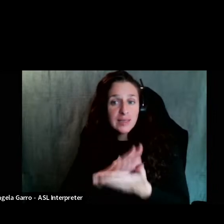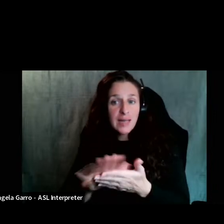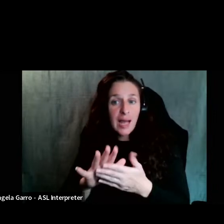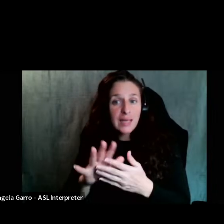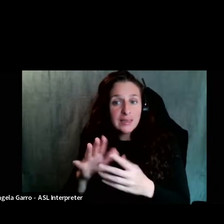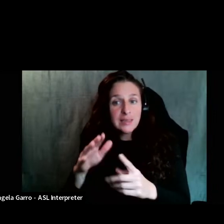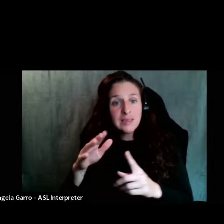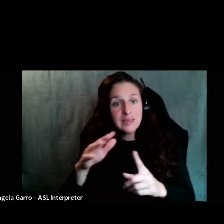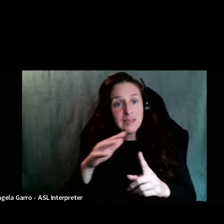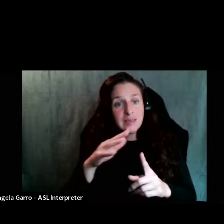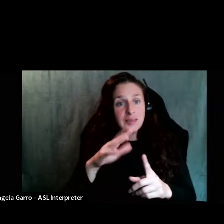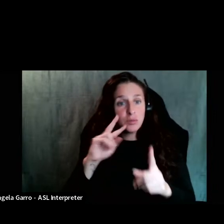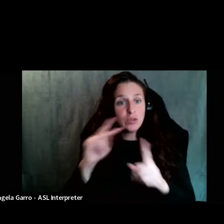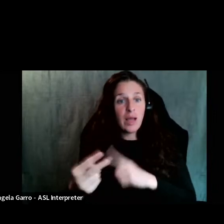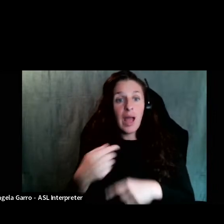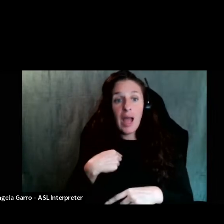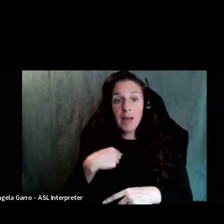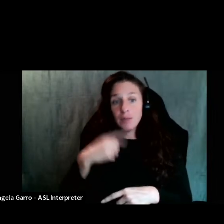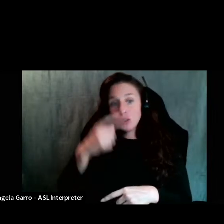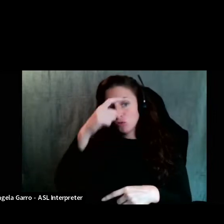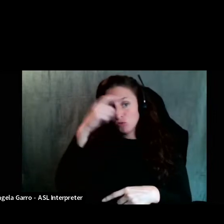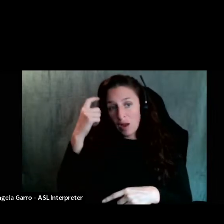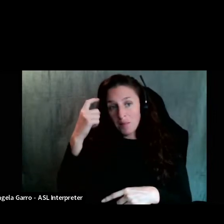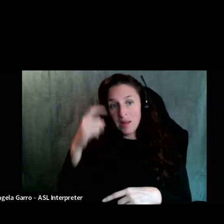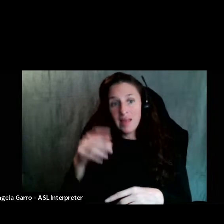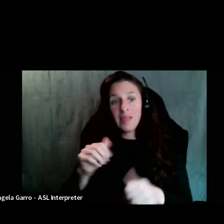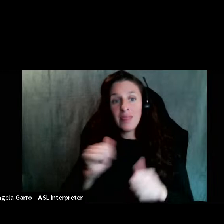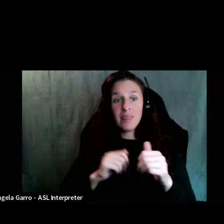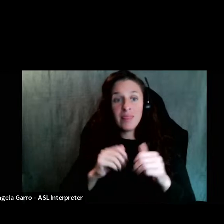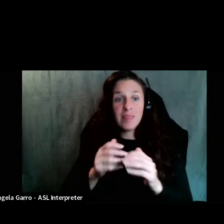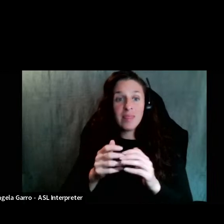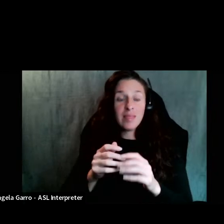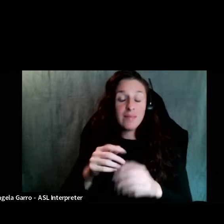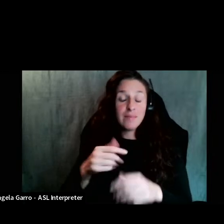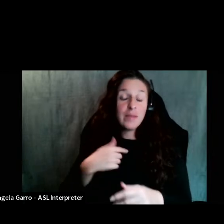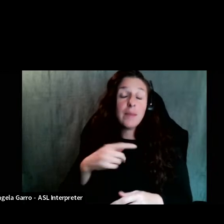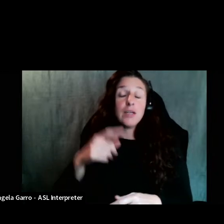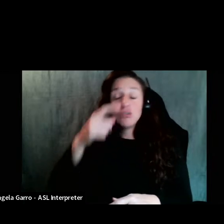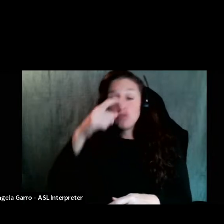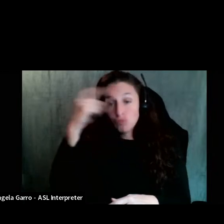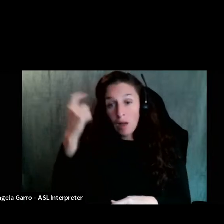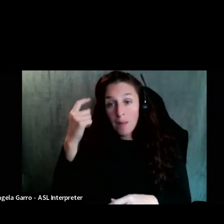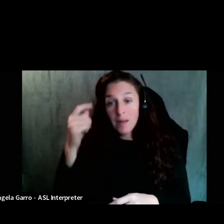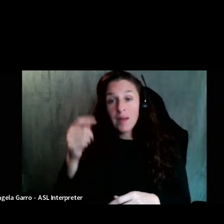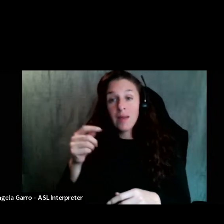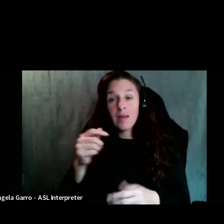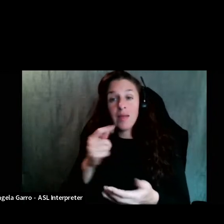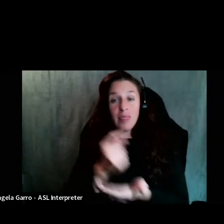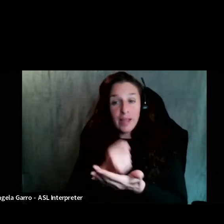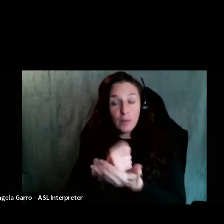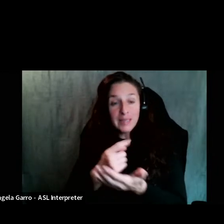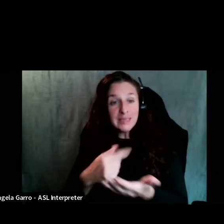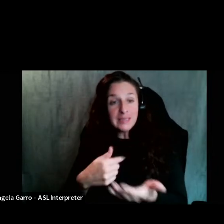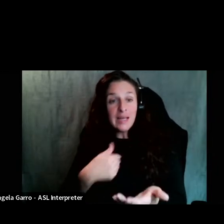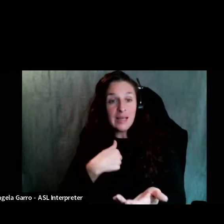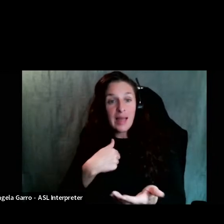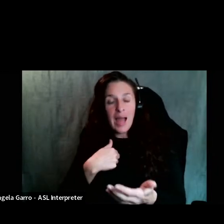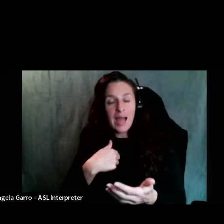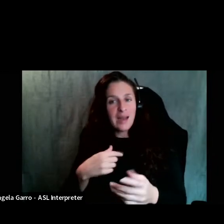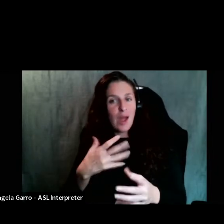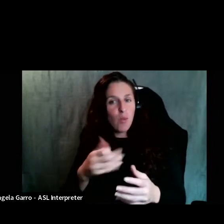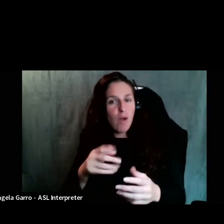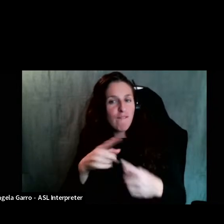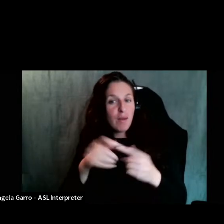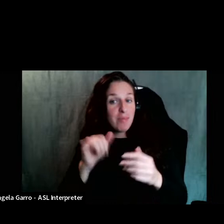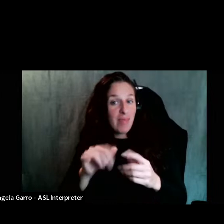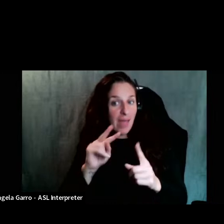trauma therapist that focuses on developmental trauma. And it's from that lens that I want to share some information to really remind everyone